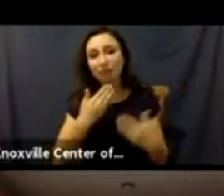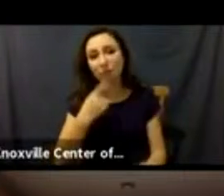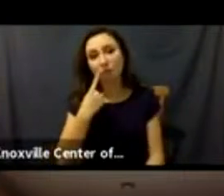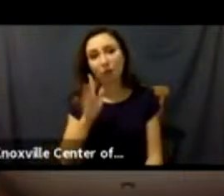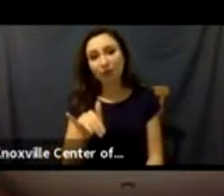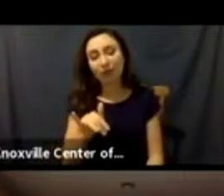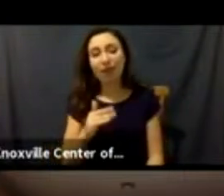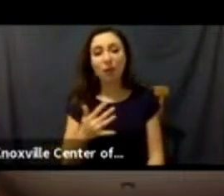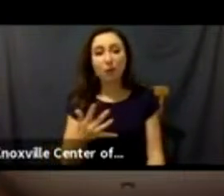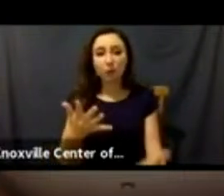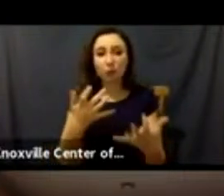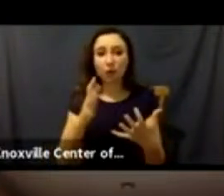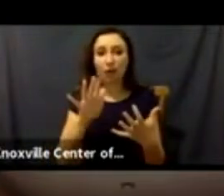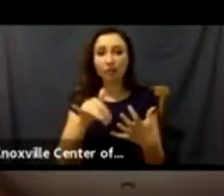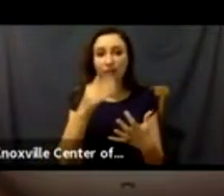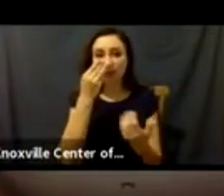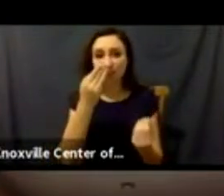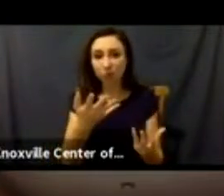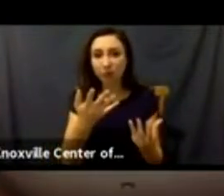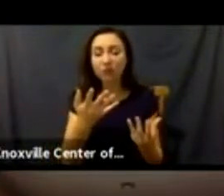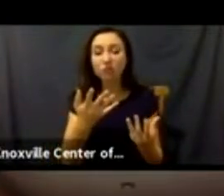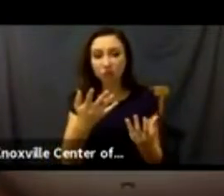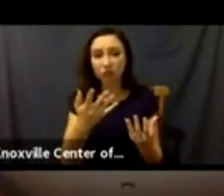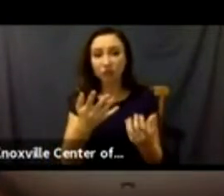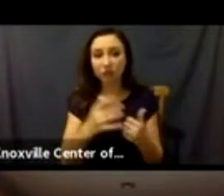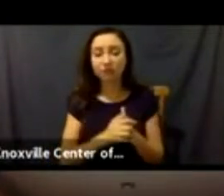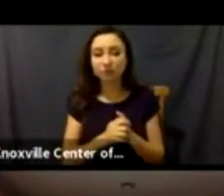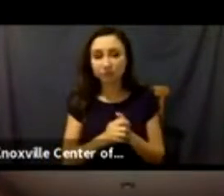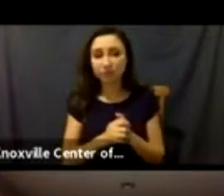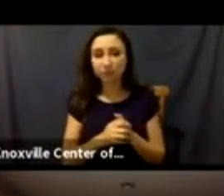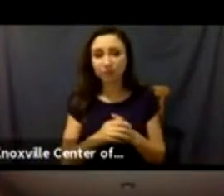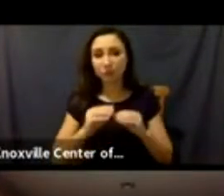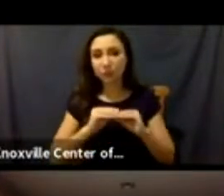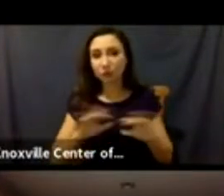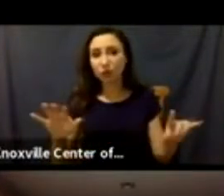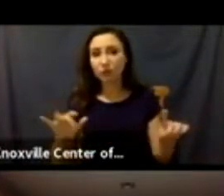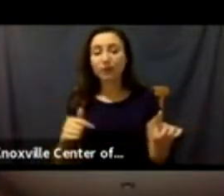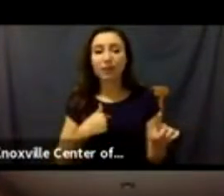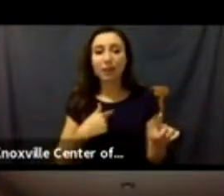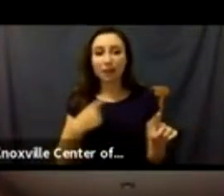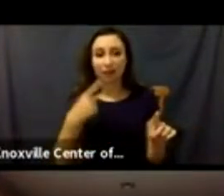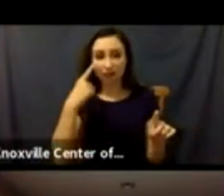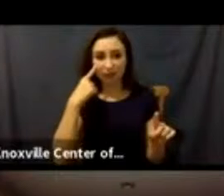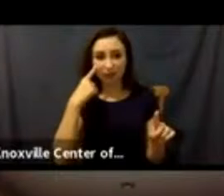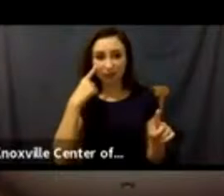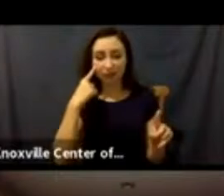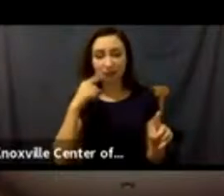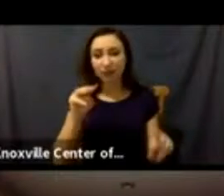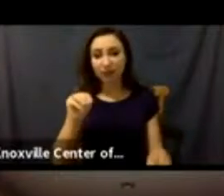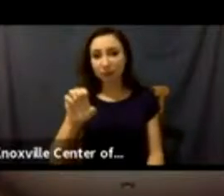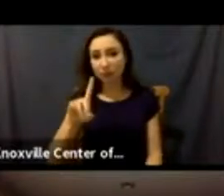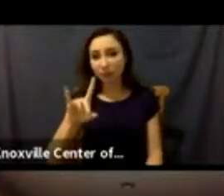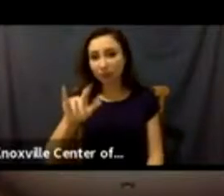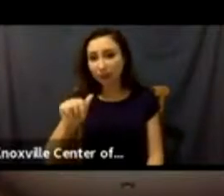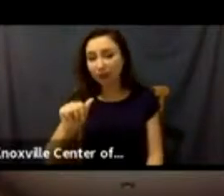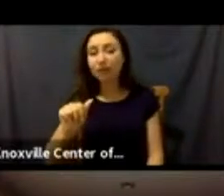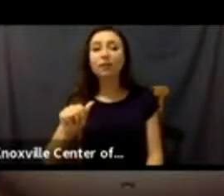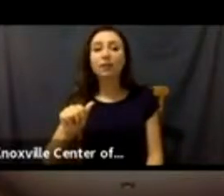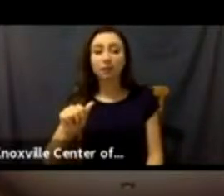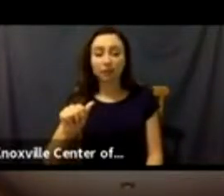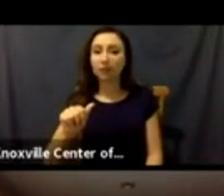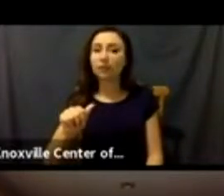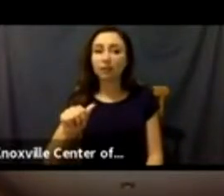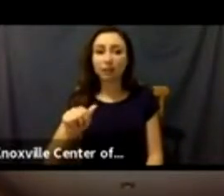we want the information to be distributed. And I think the media has done a